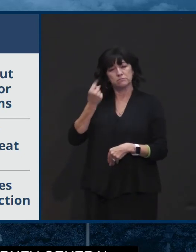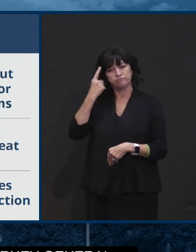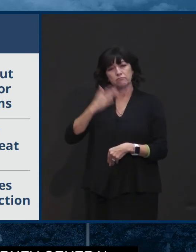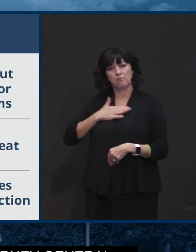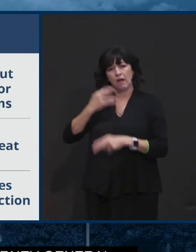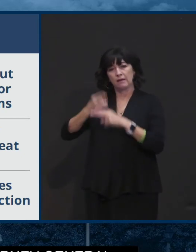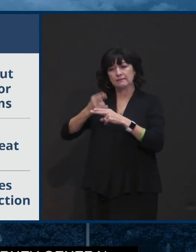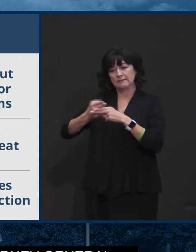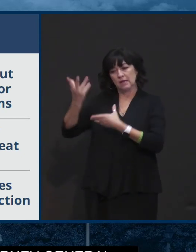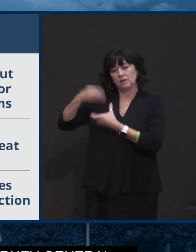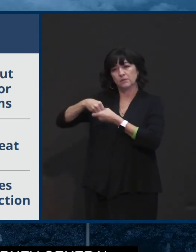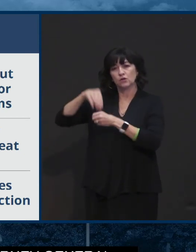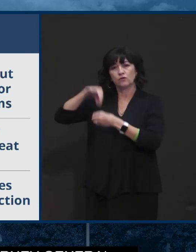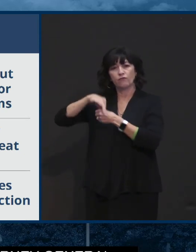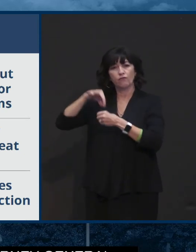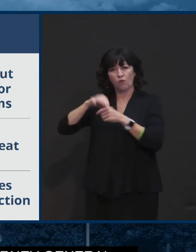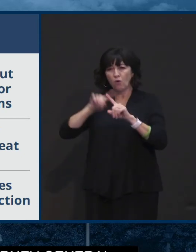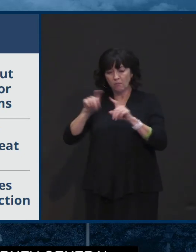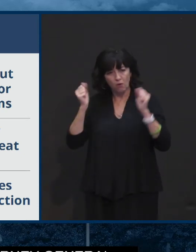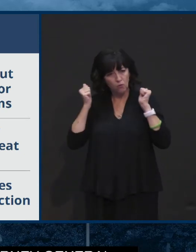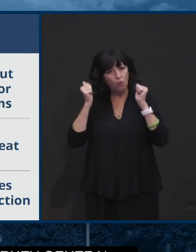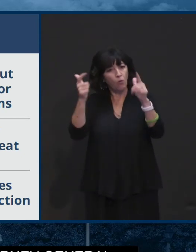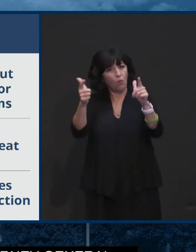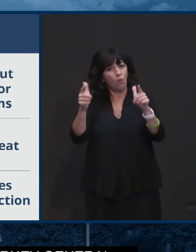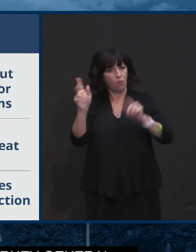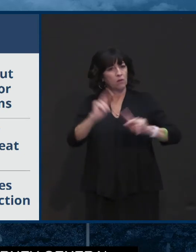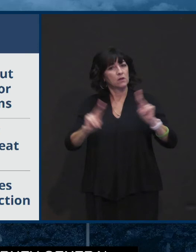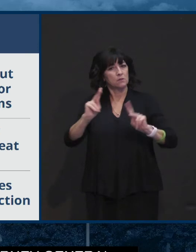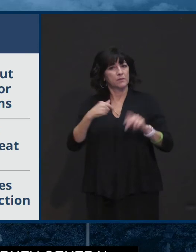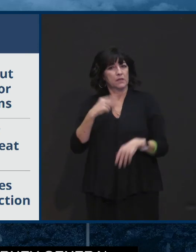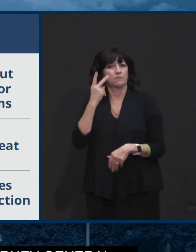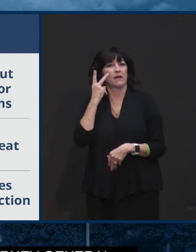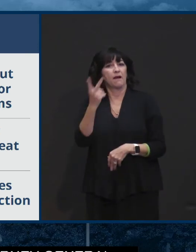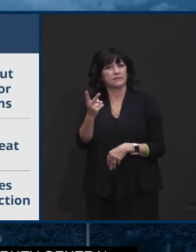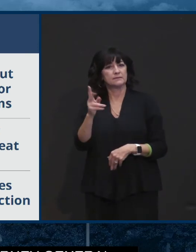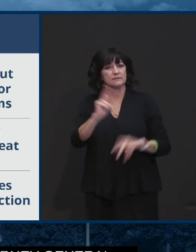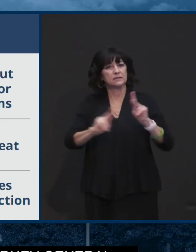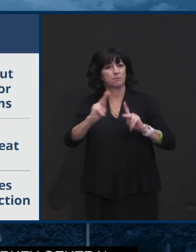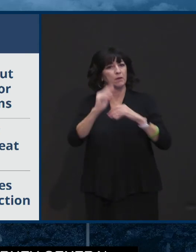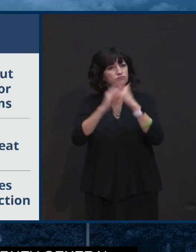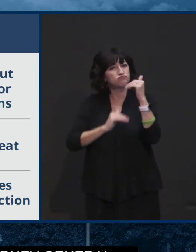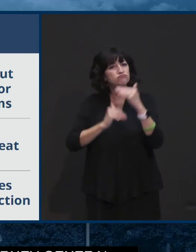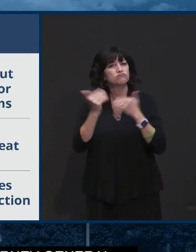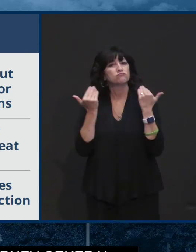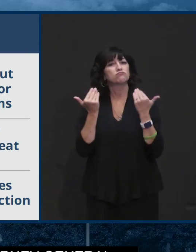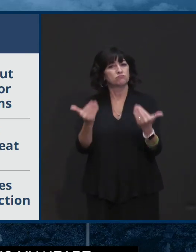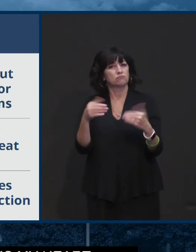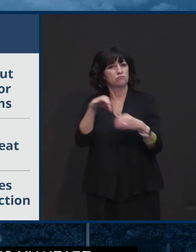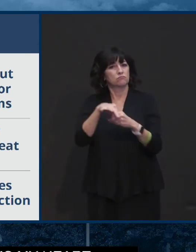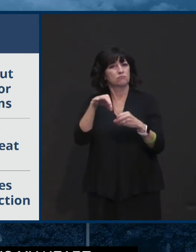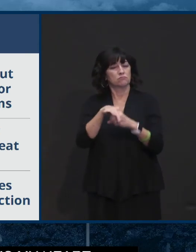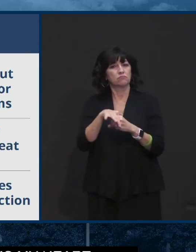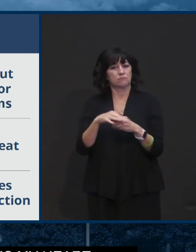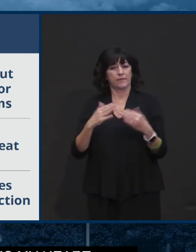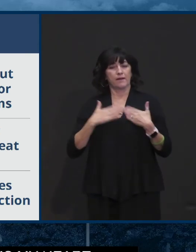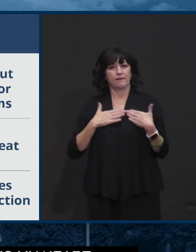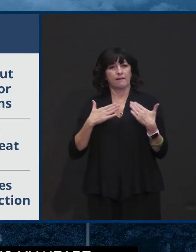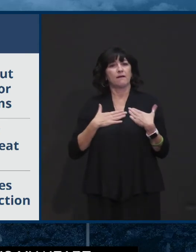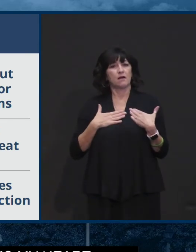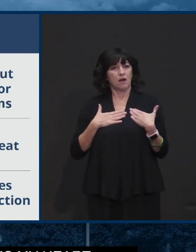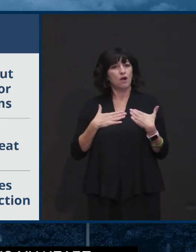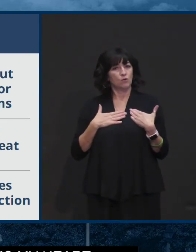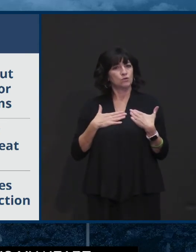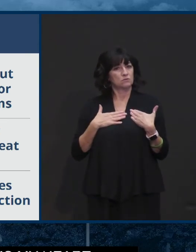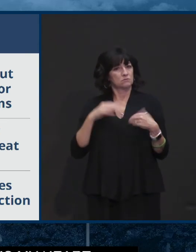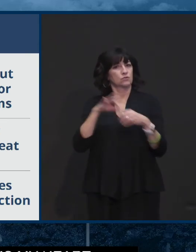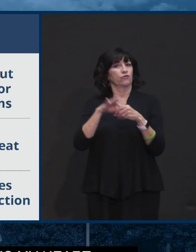every Delawarean who's out there exercising the right to vote in our democracy here in Delaware. It's a big